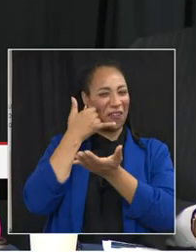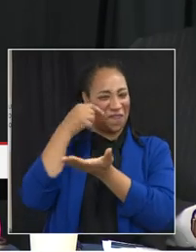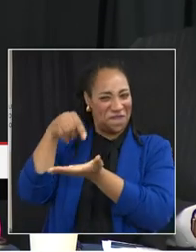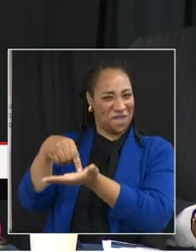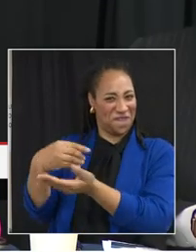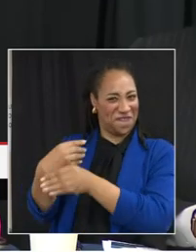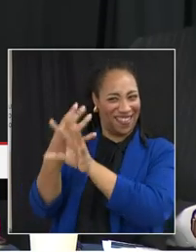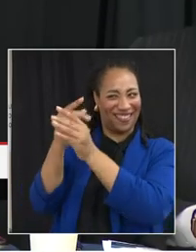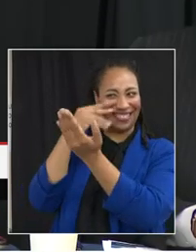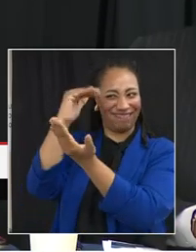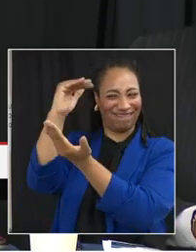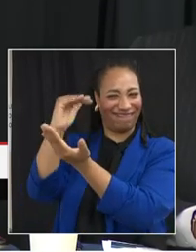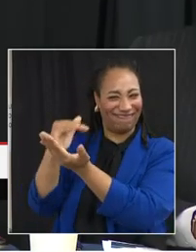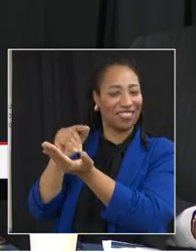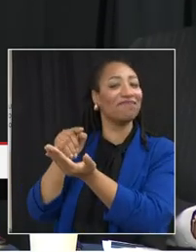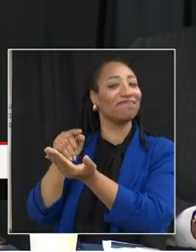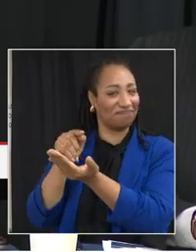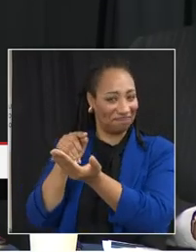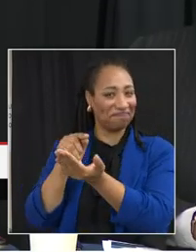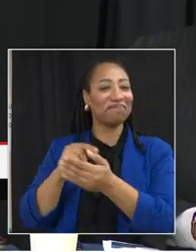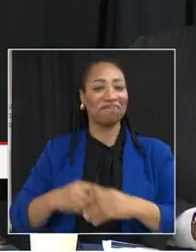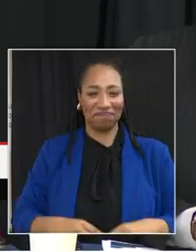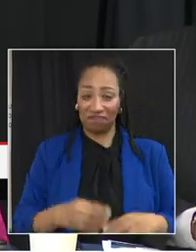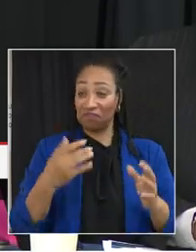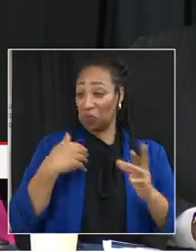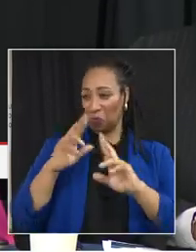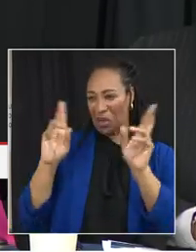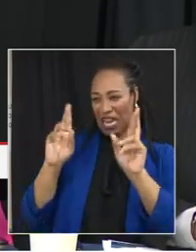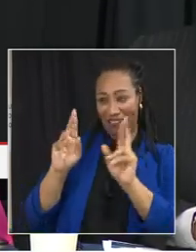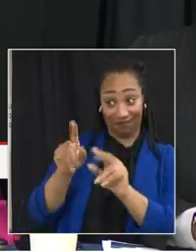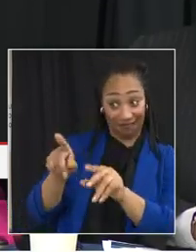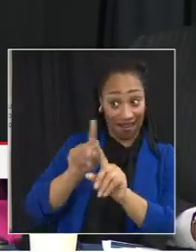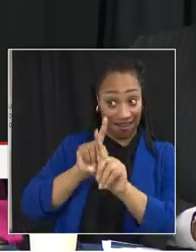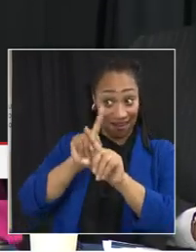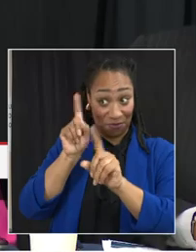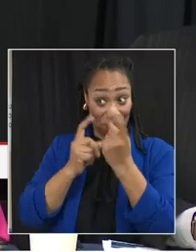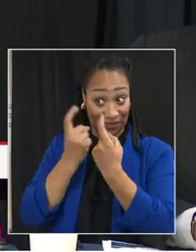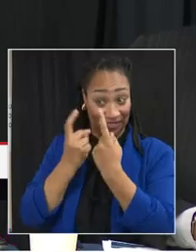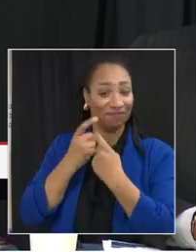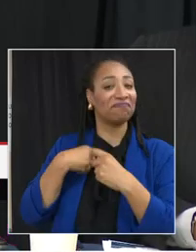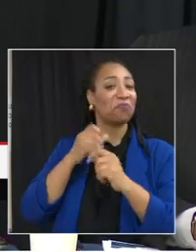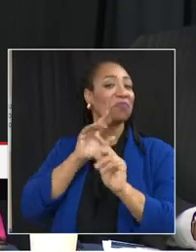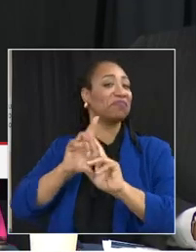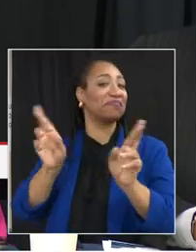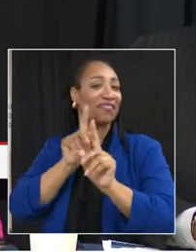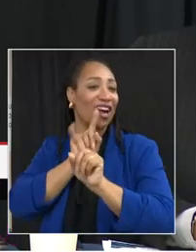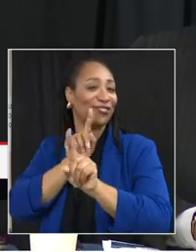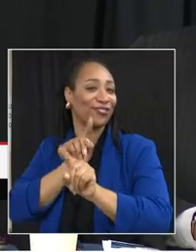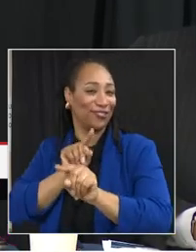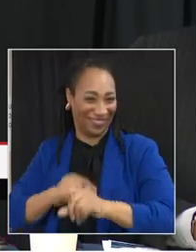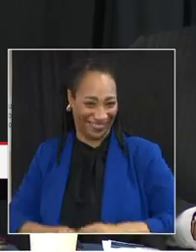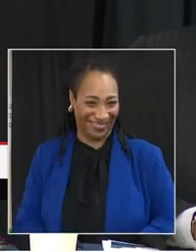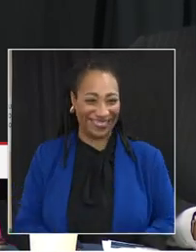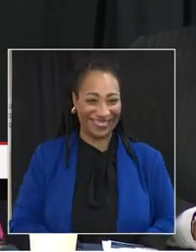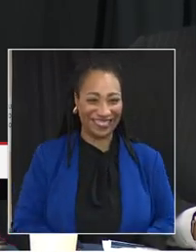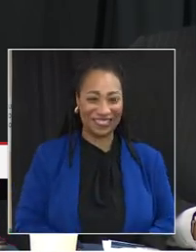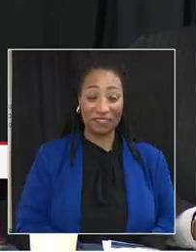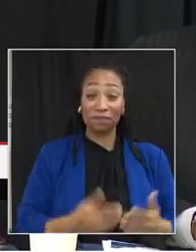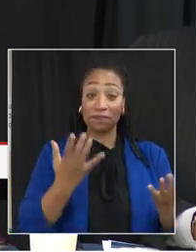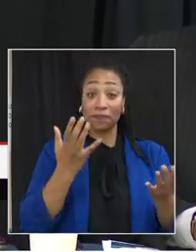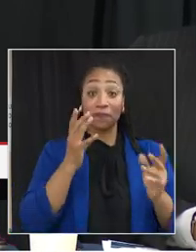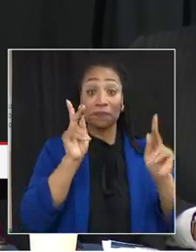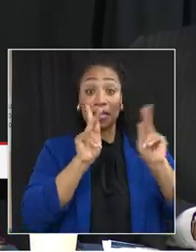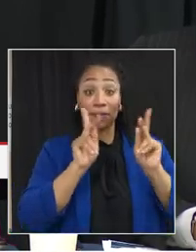a question over the phone. And we have still others who I'm sure are watching us on channel